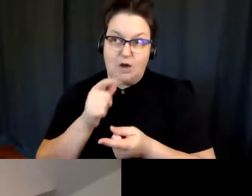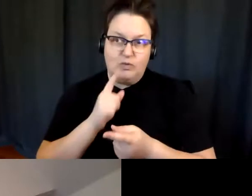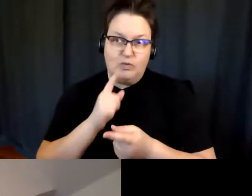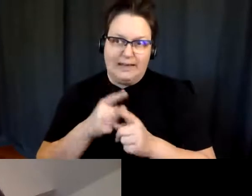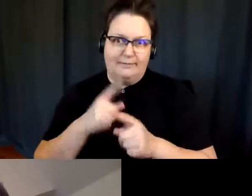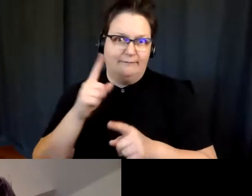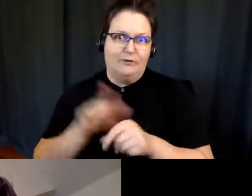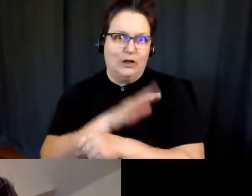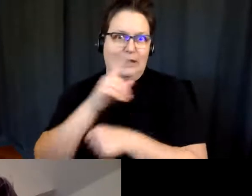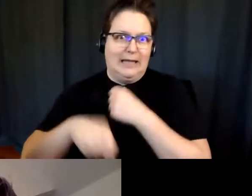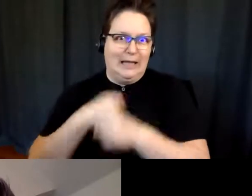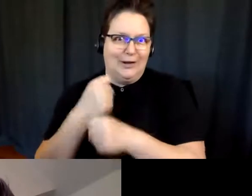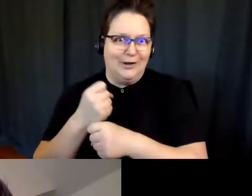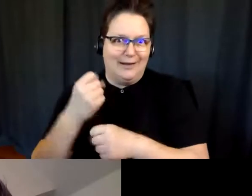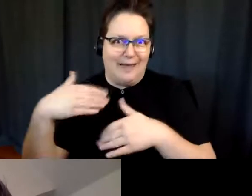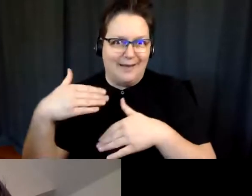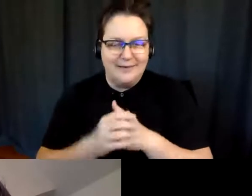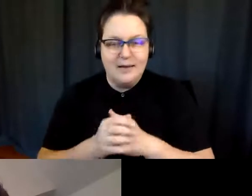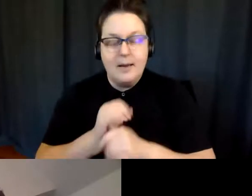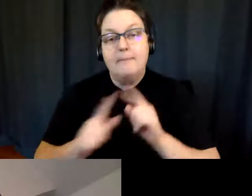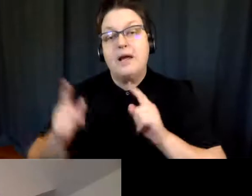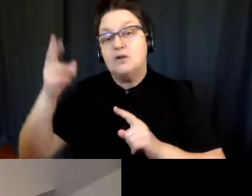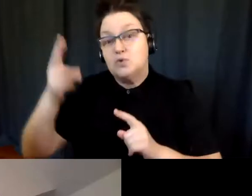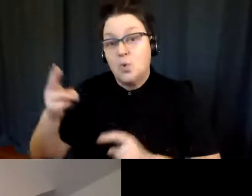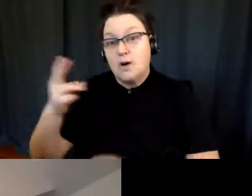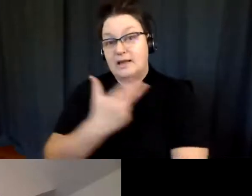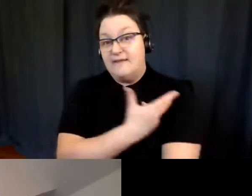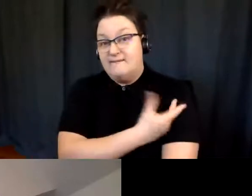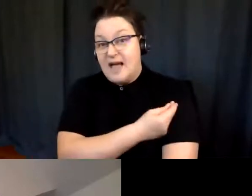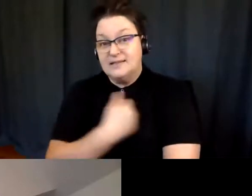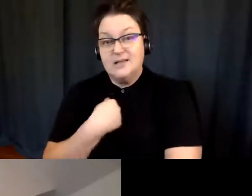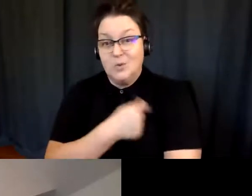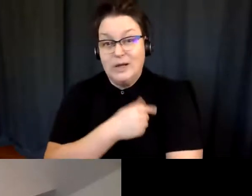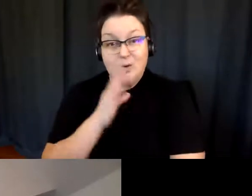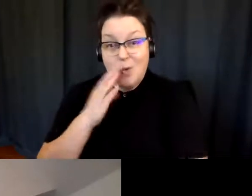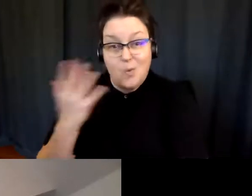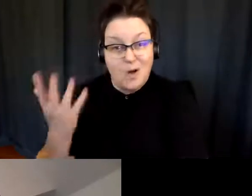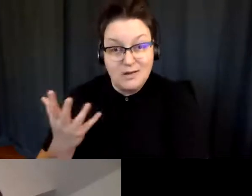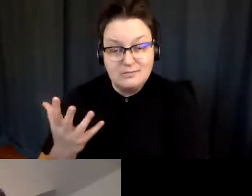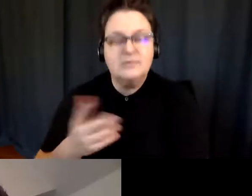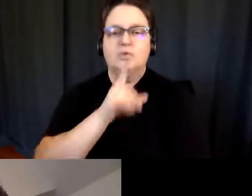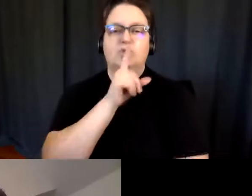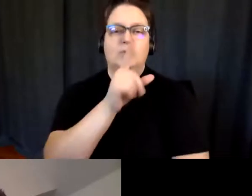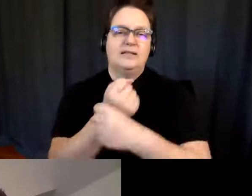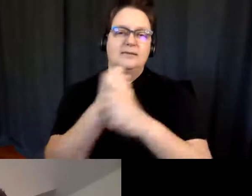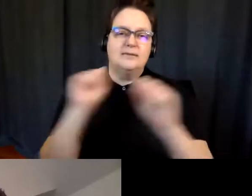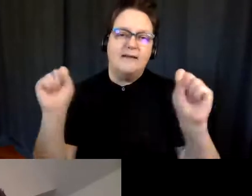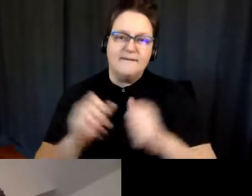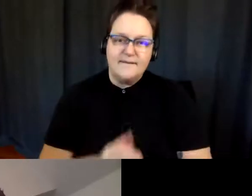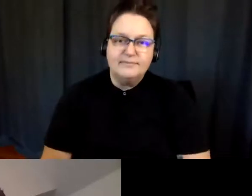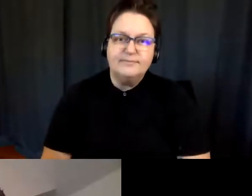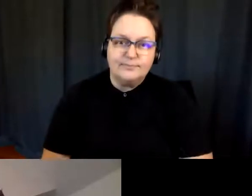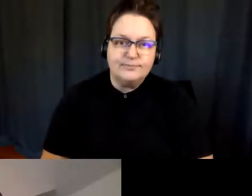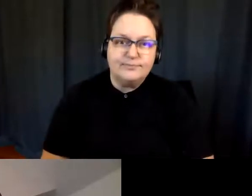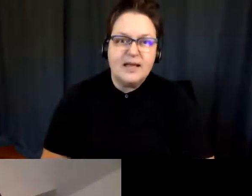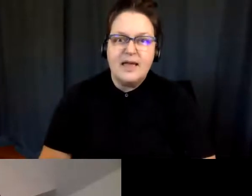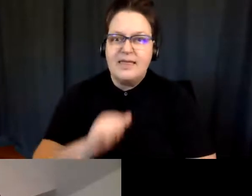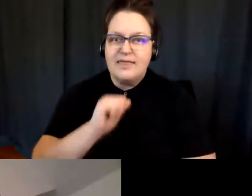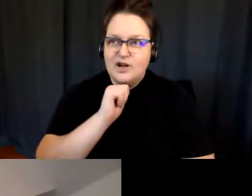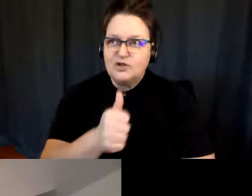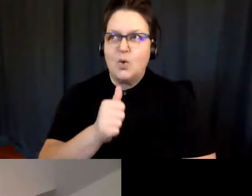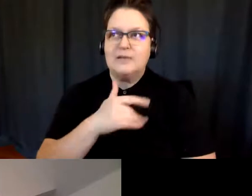Historically, what we know about vaccines is that they're really safe, and that there aren't long-term safety